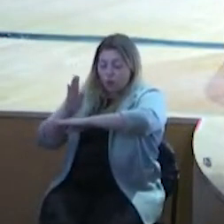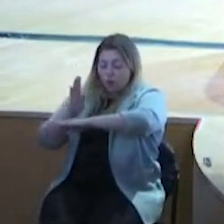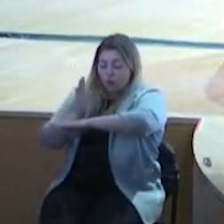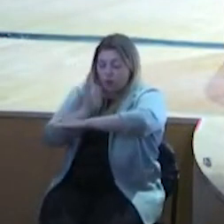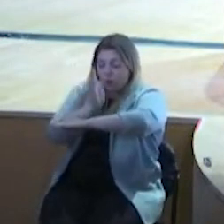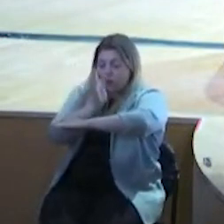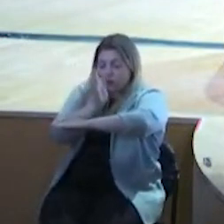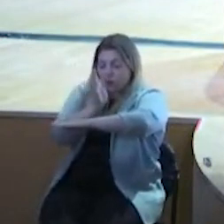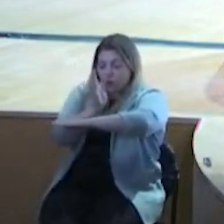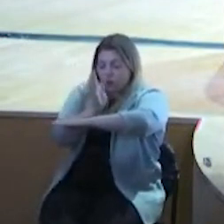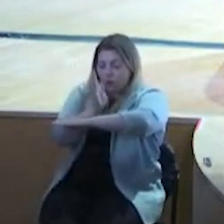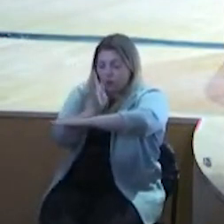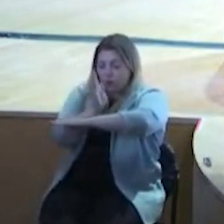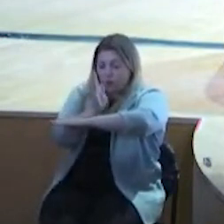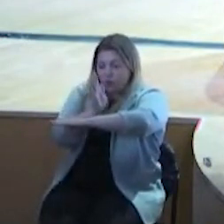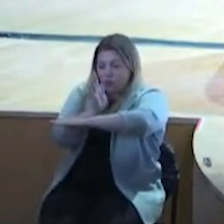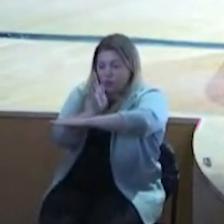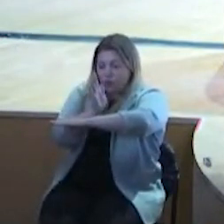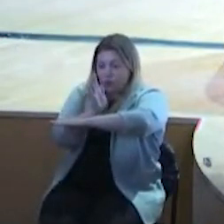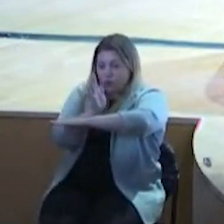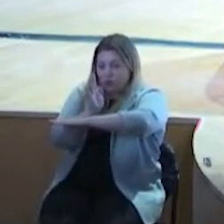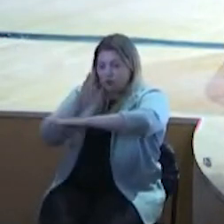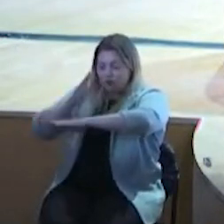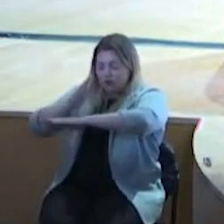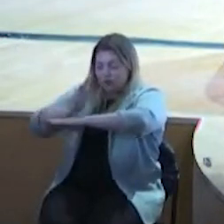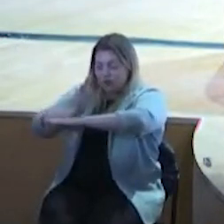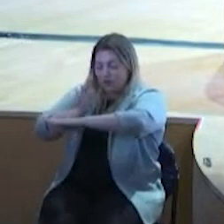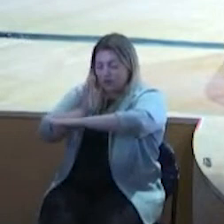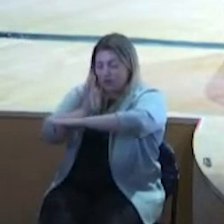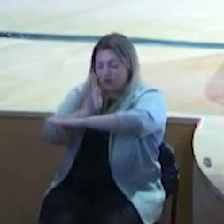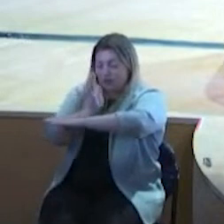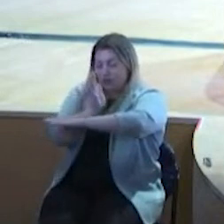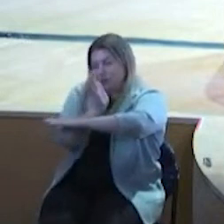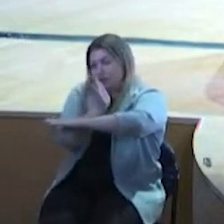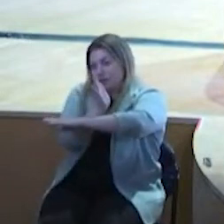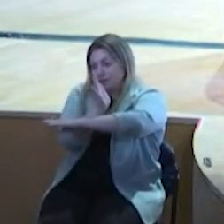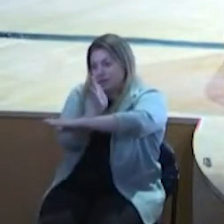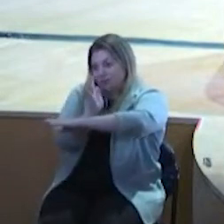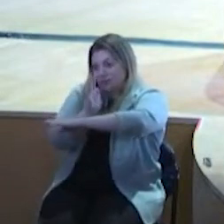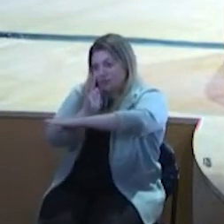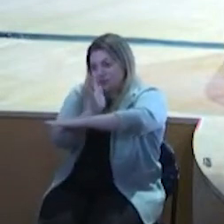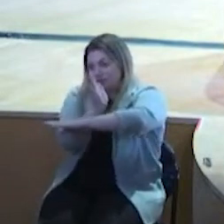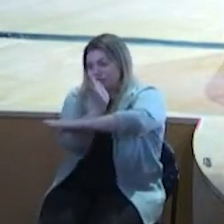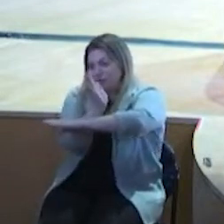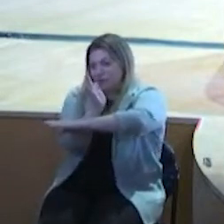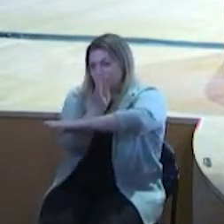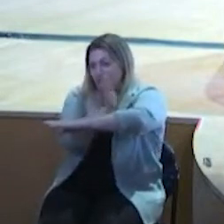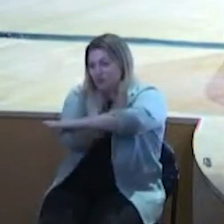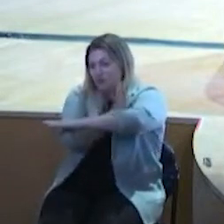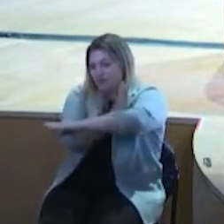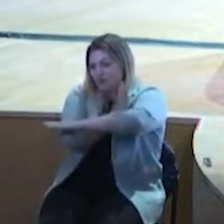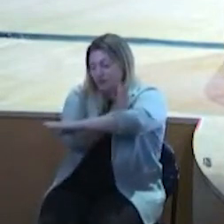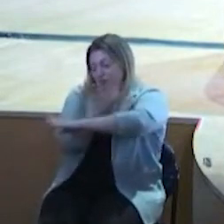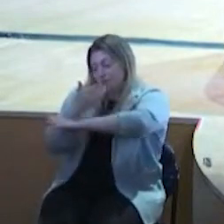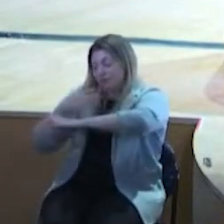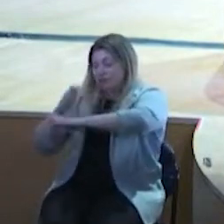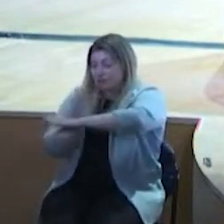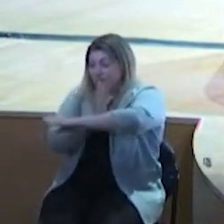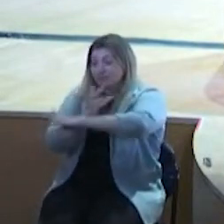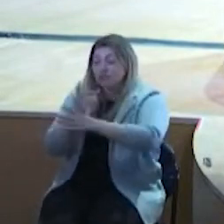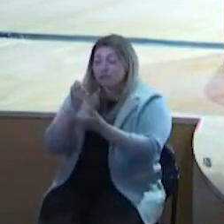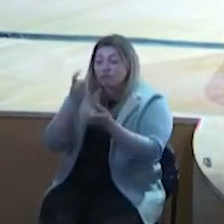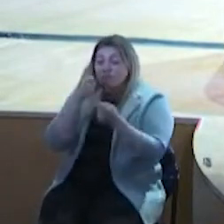swinging back more towards self-determination. So as a call to action, now is the